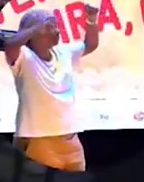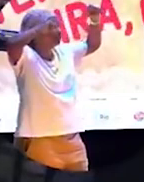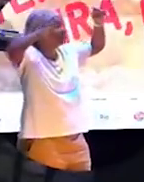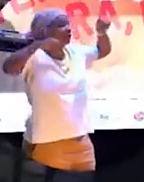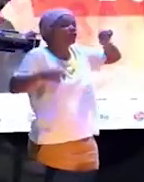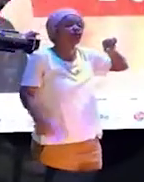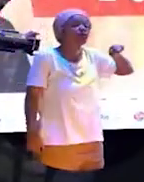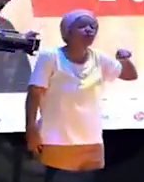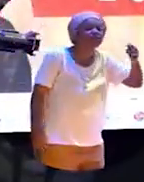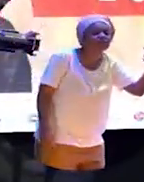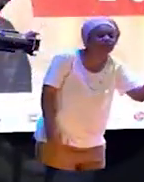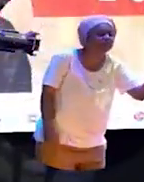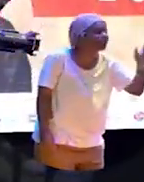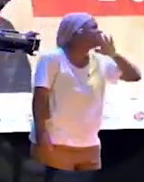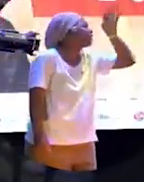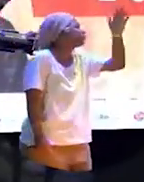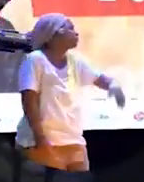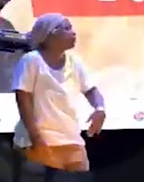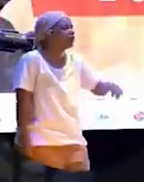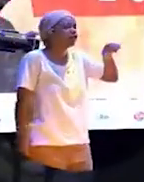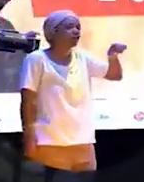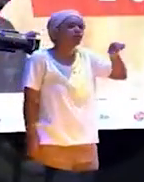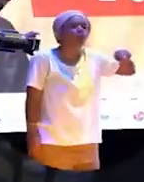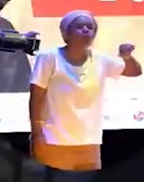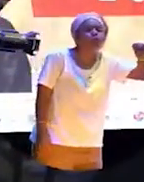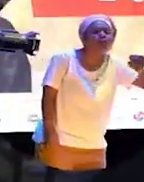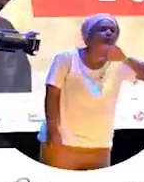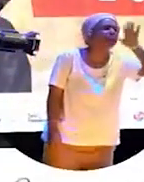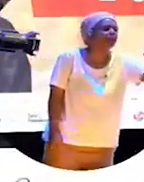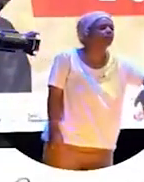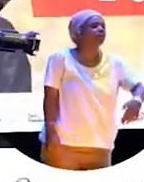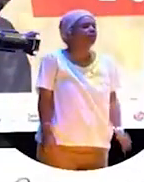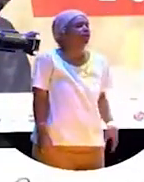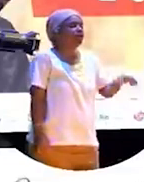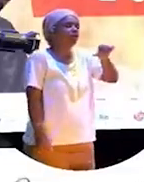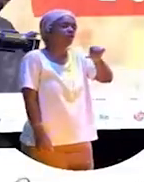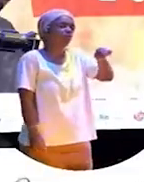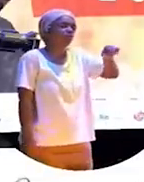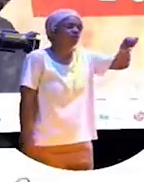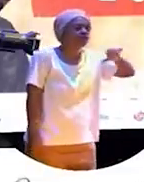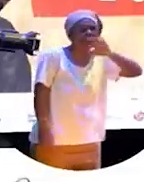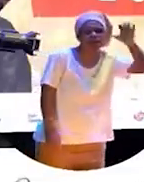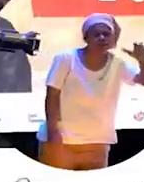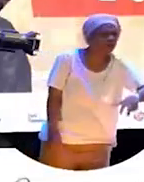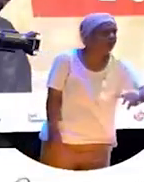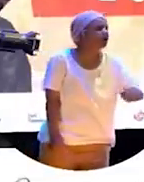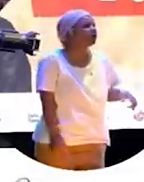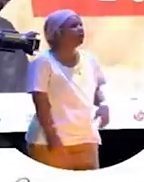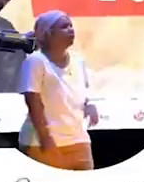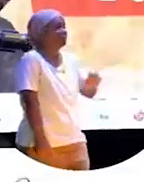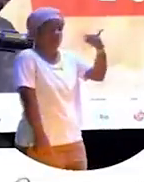Nove ponto sete. Credo. 9.8. Credo. 9.9.